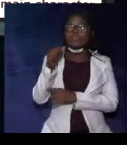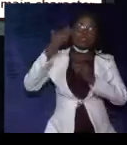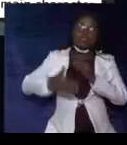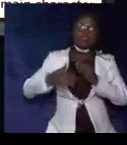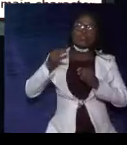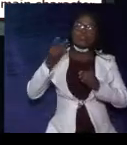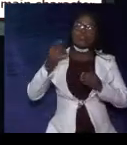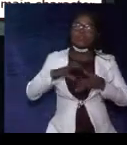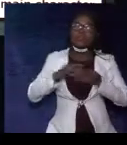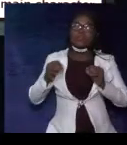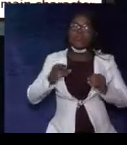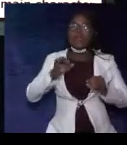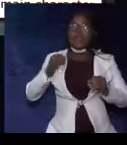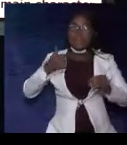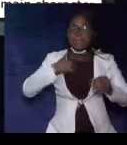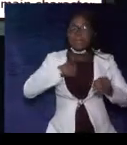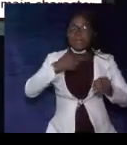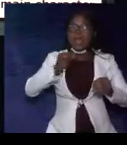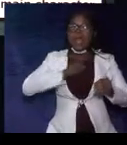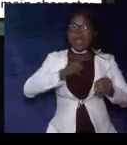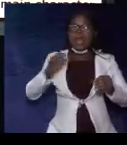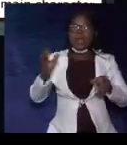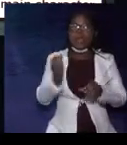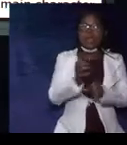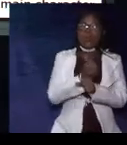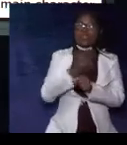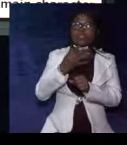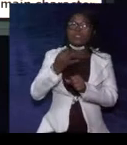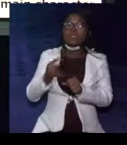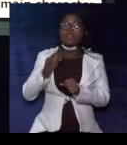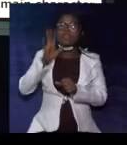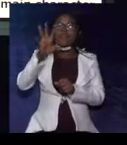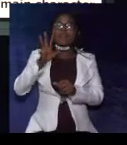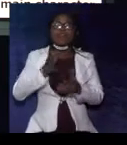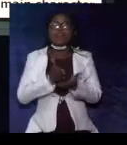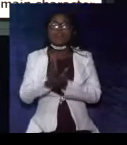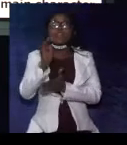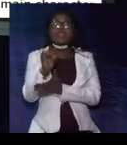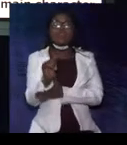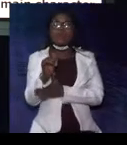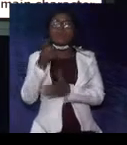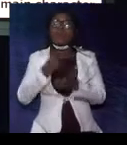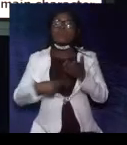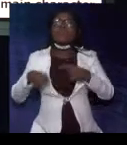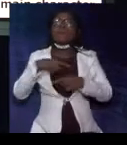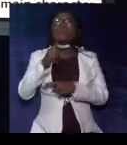Yes, I am happy. I got the 5 correctly. What about you?